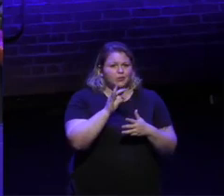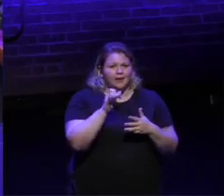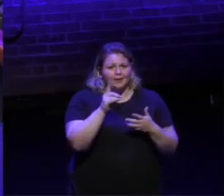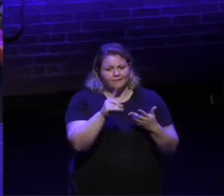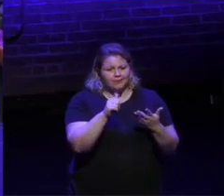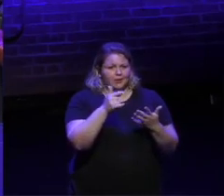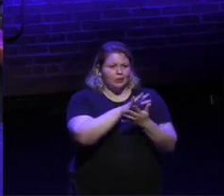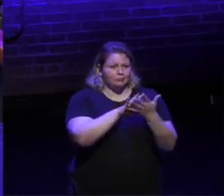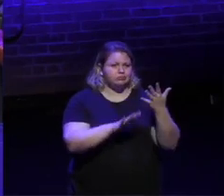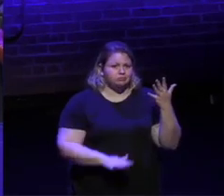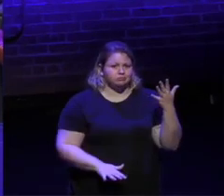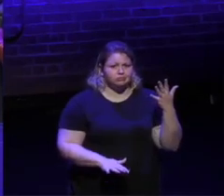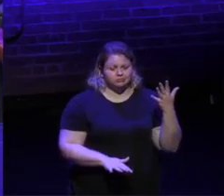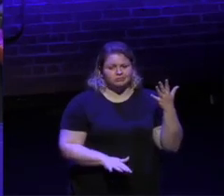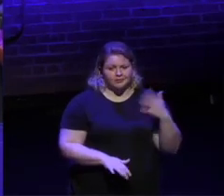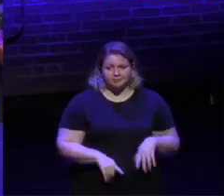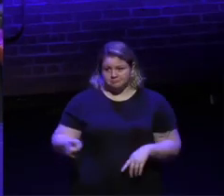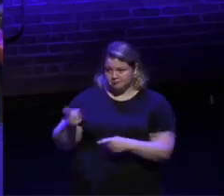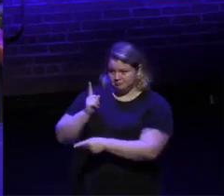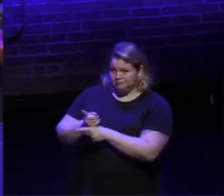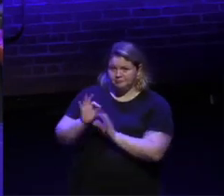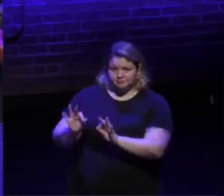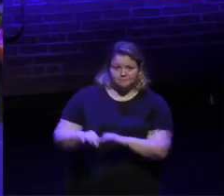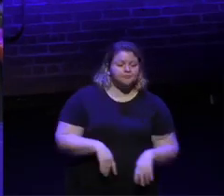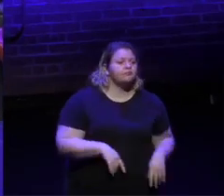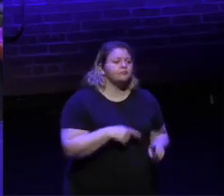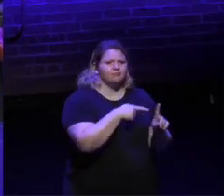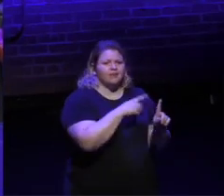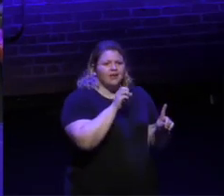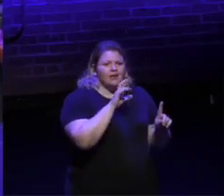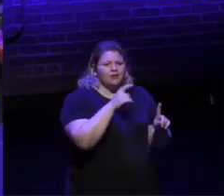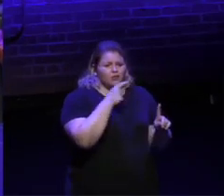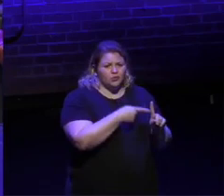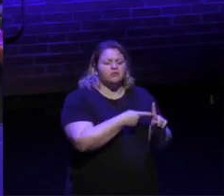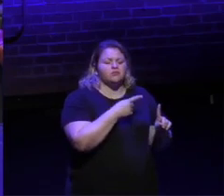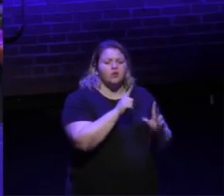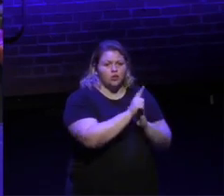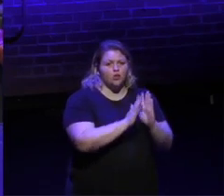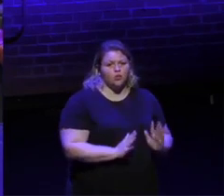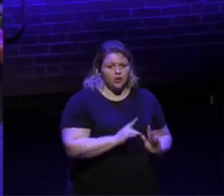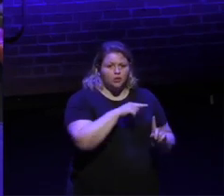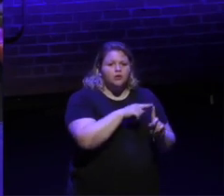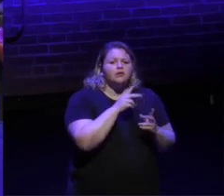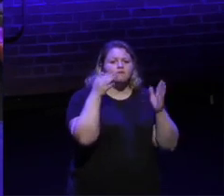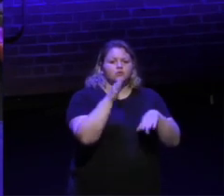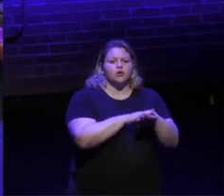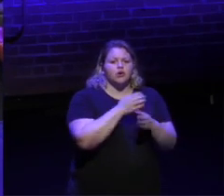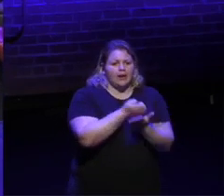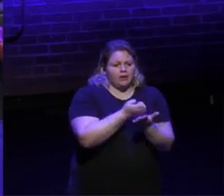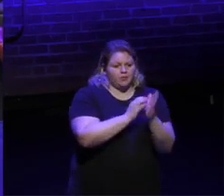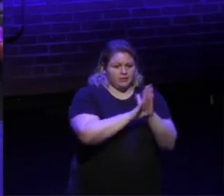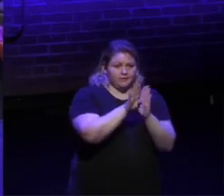Wilbraham. Right on. Eric is a lawyer who specializes in issues of economic development. And as a